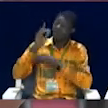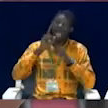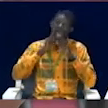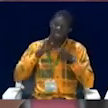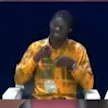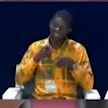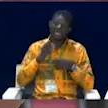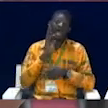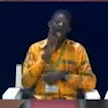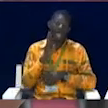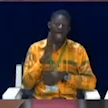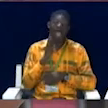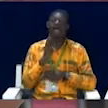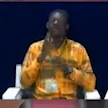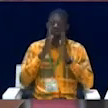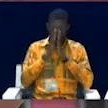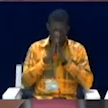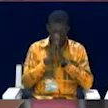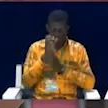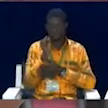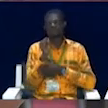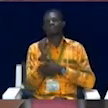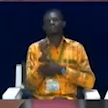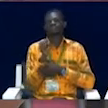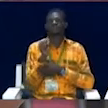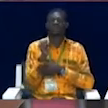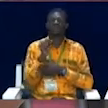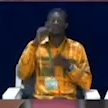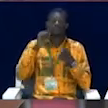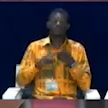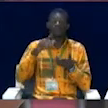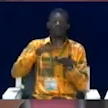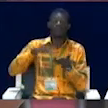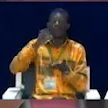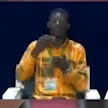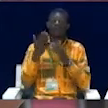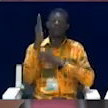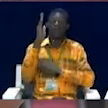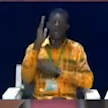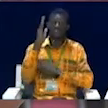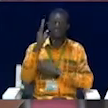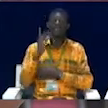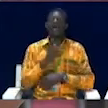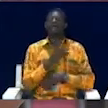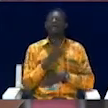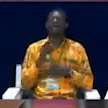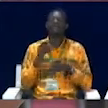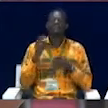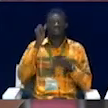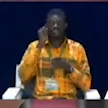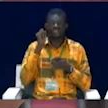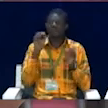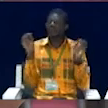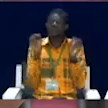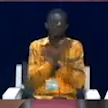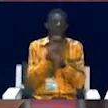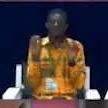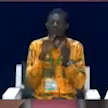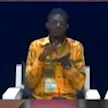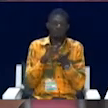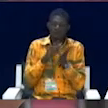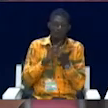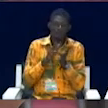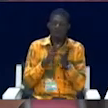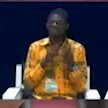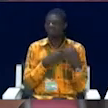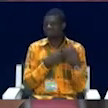answered her prayers. To the glory of God, she has not taken drugs